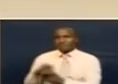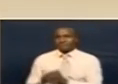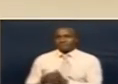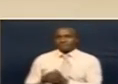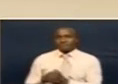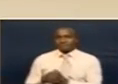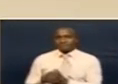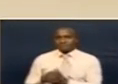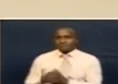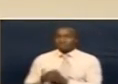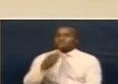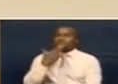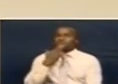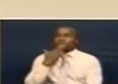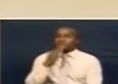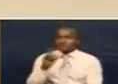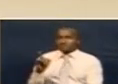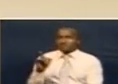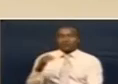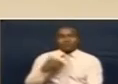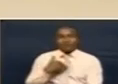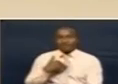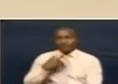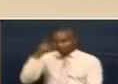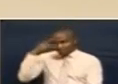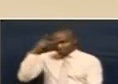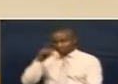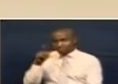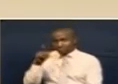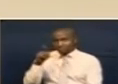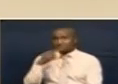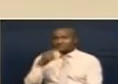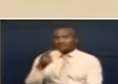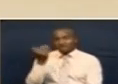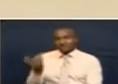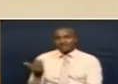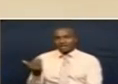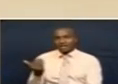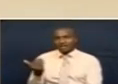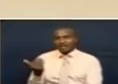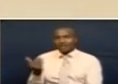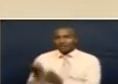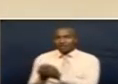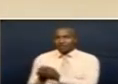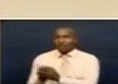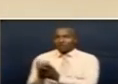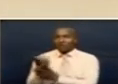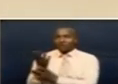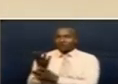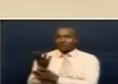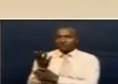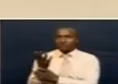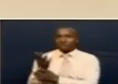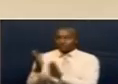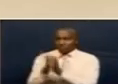In Luhya land, we have a proverb that says a child grows among